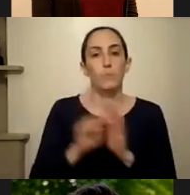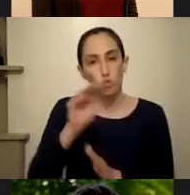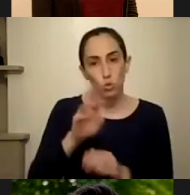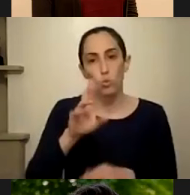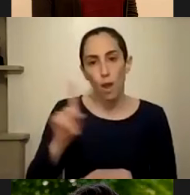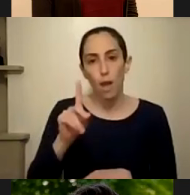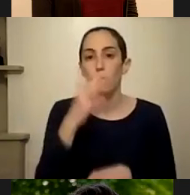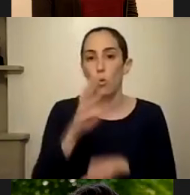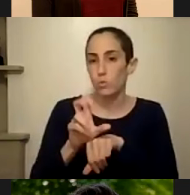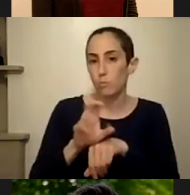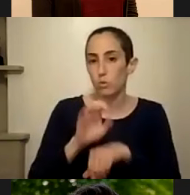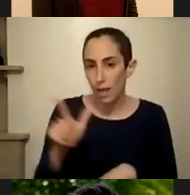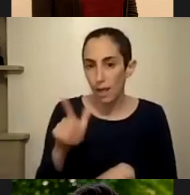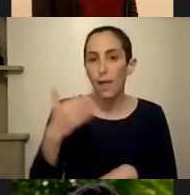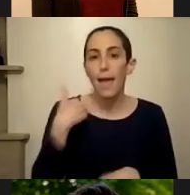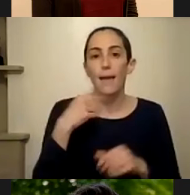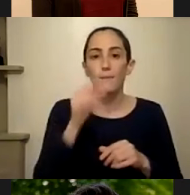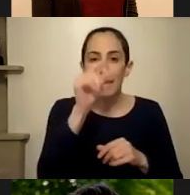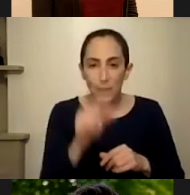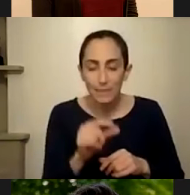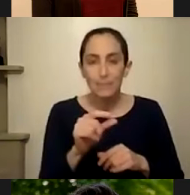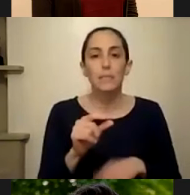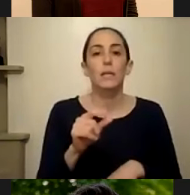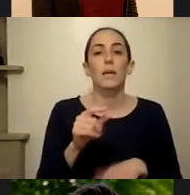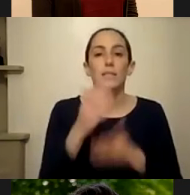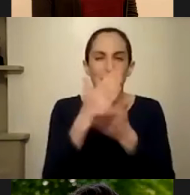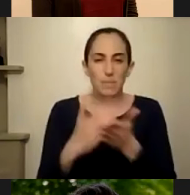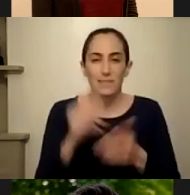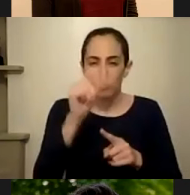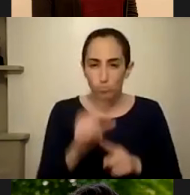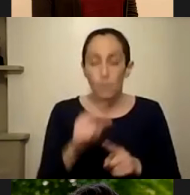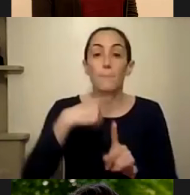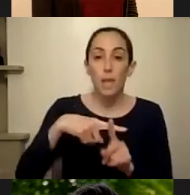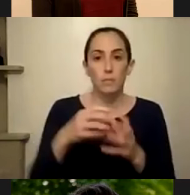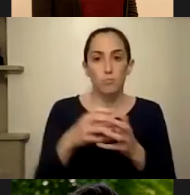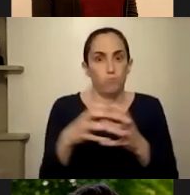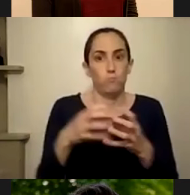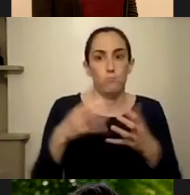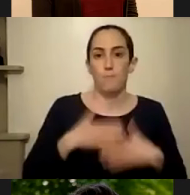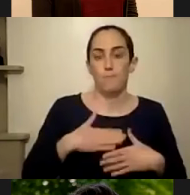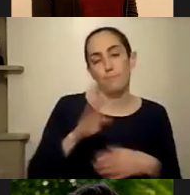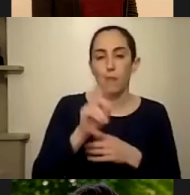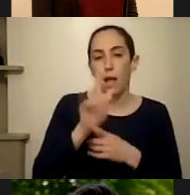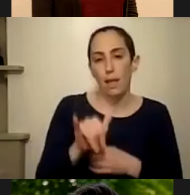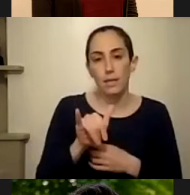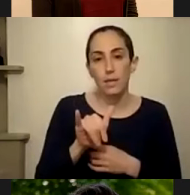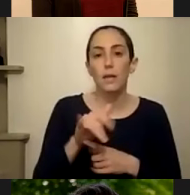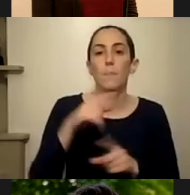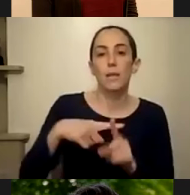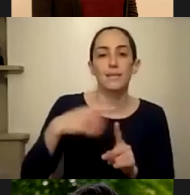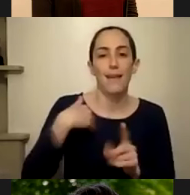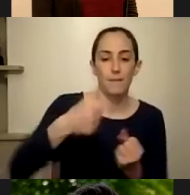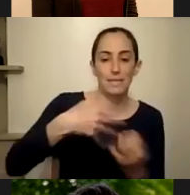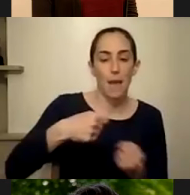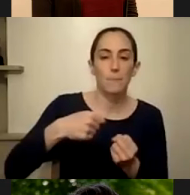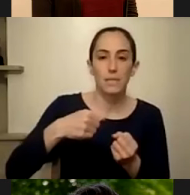segments, cell body, and it looks like they have the enlarged button, the synaptic connections to the